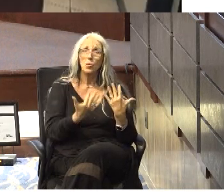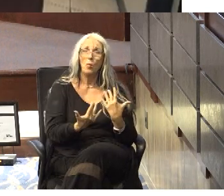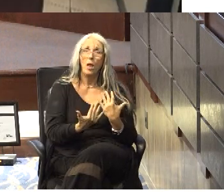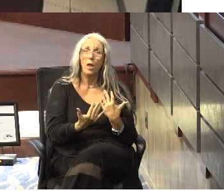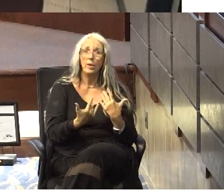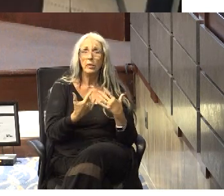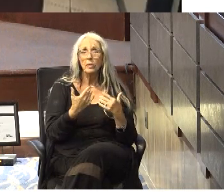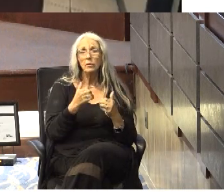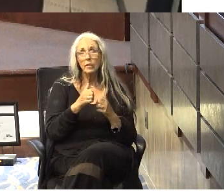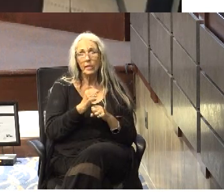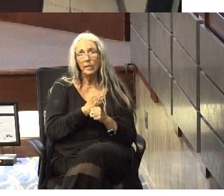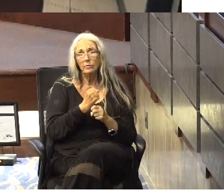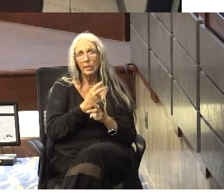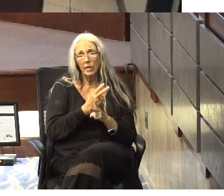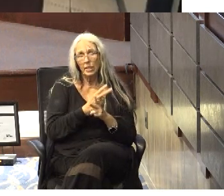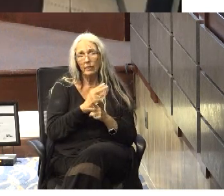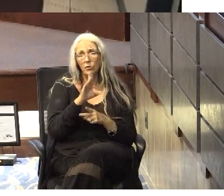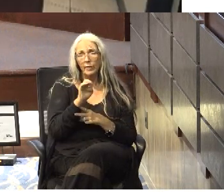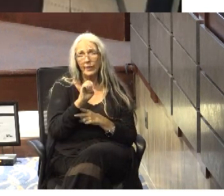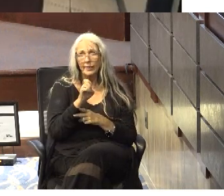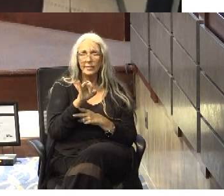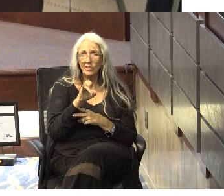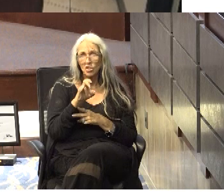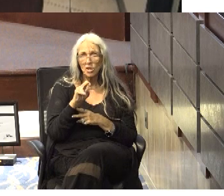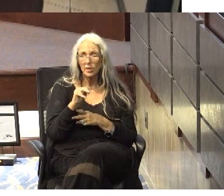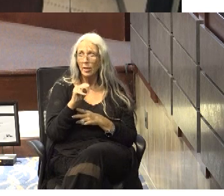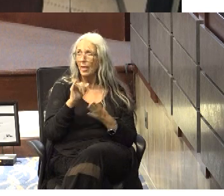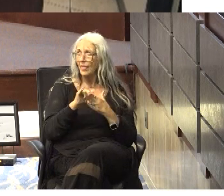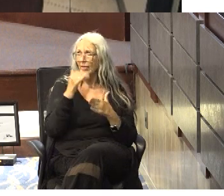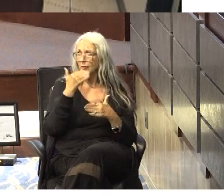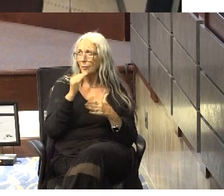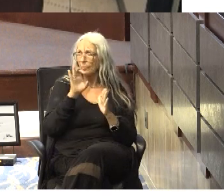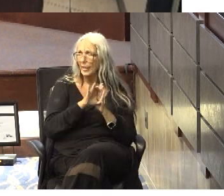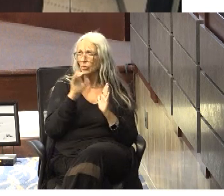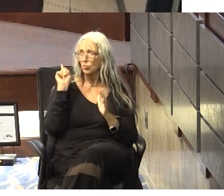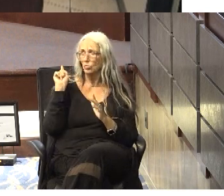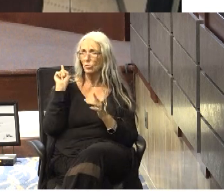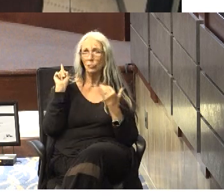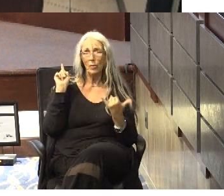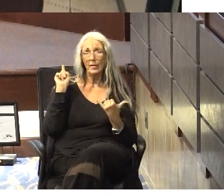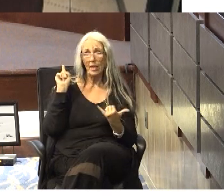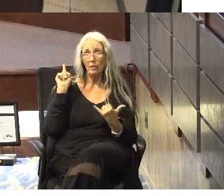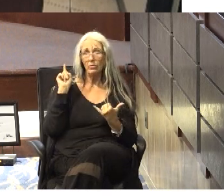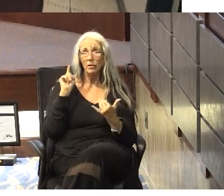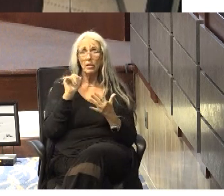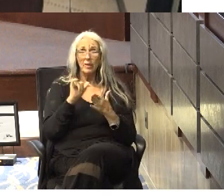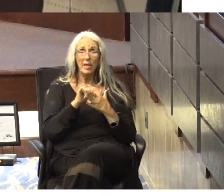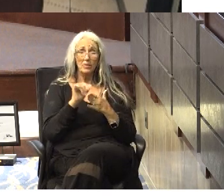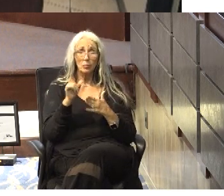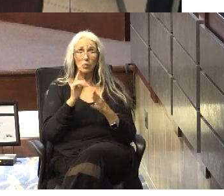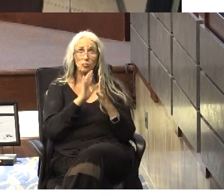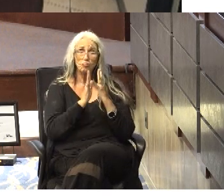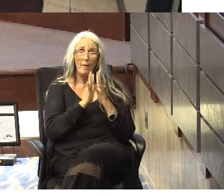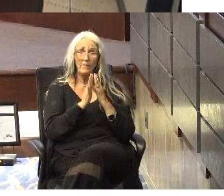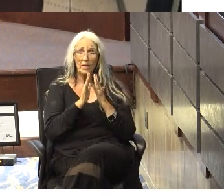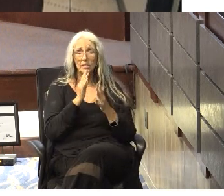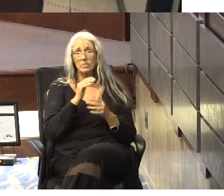get your exemption handled. And that's a picture of it right there. And so that's where you get handled, most of the traffic gets